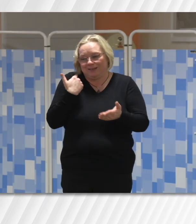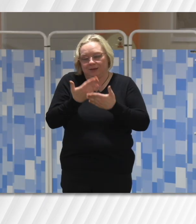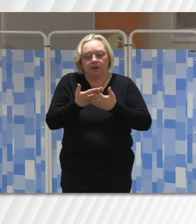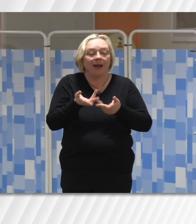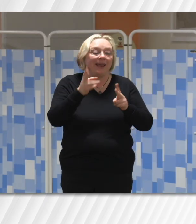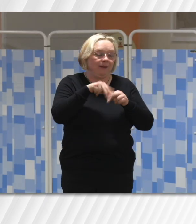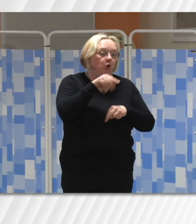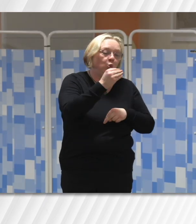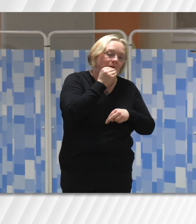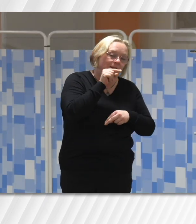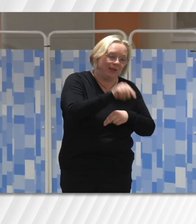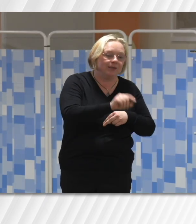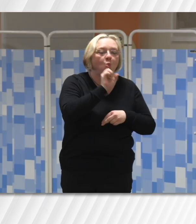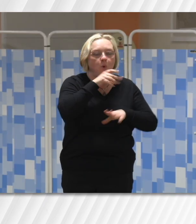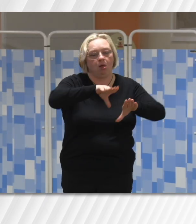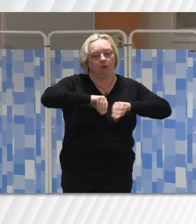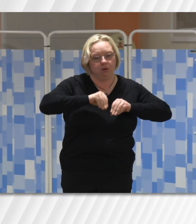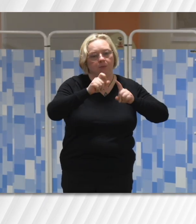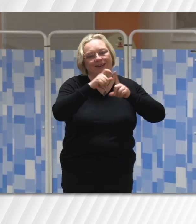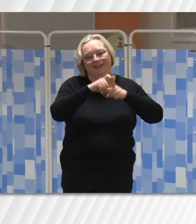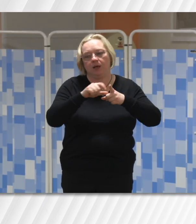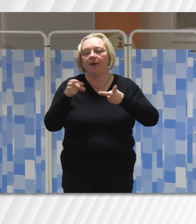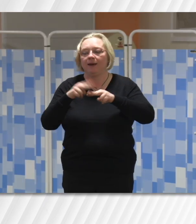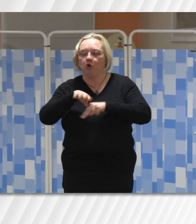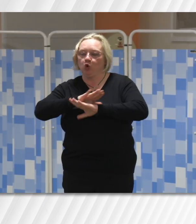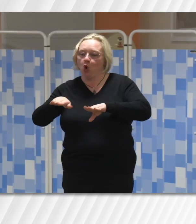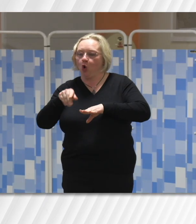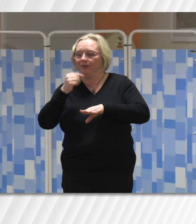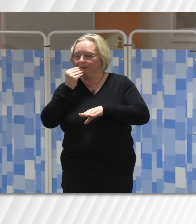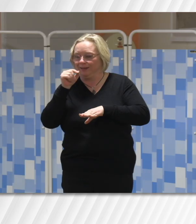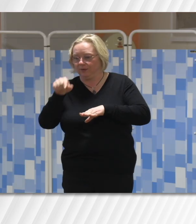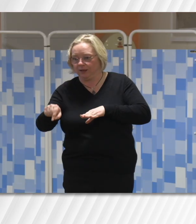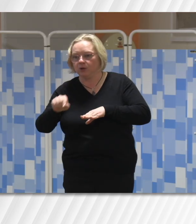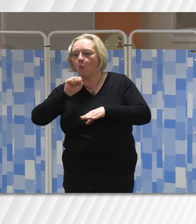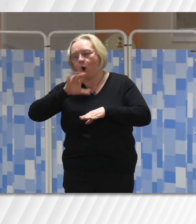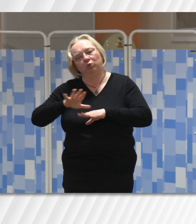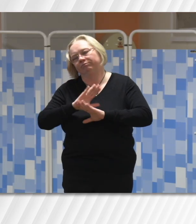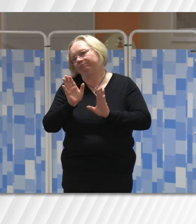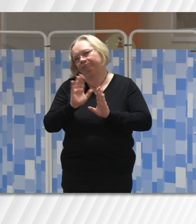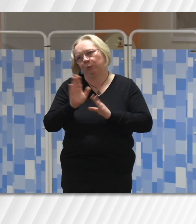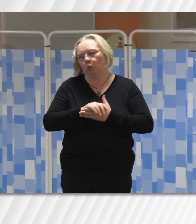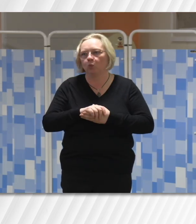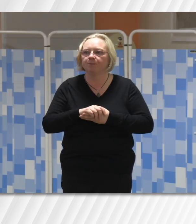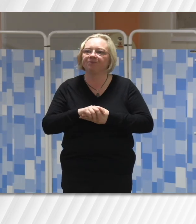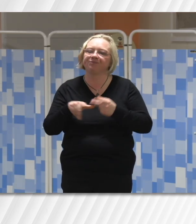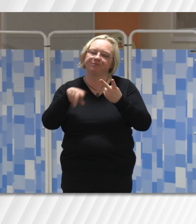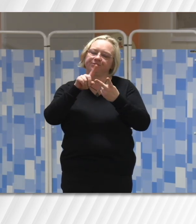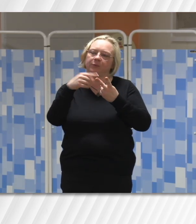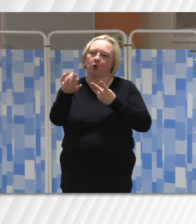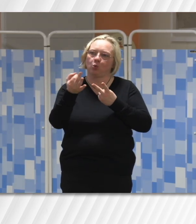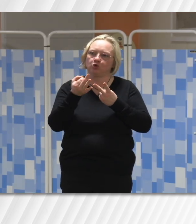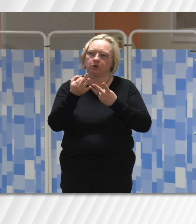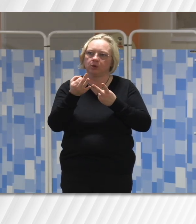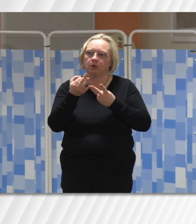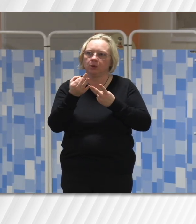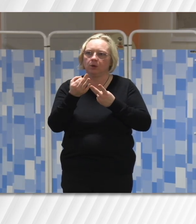won't get Parkinson's. Okay. And the other question that I had was, what is the evidence about the breakdown of